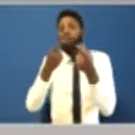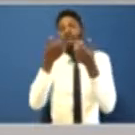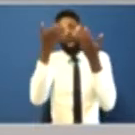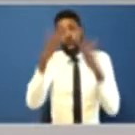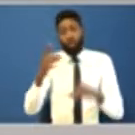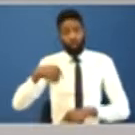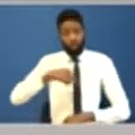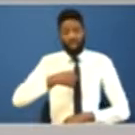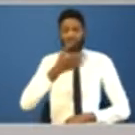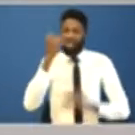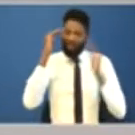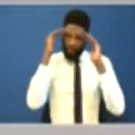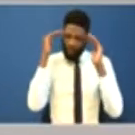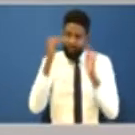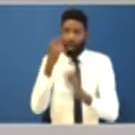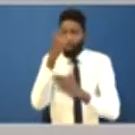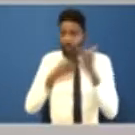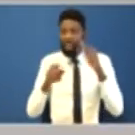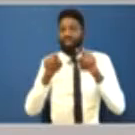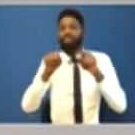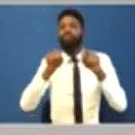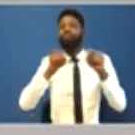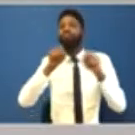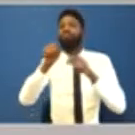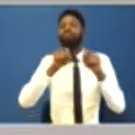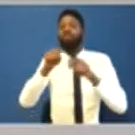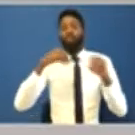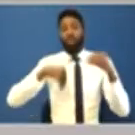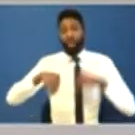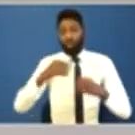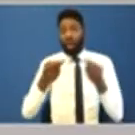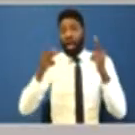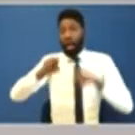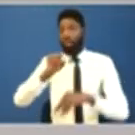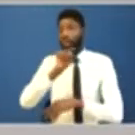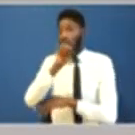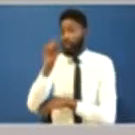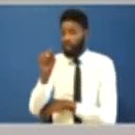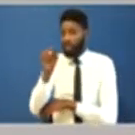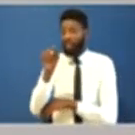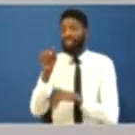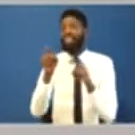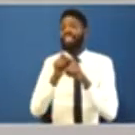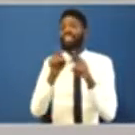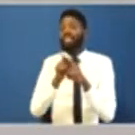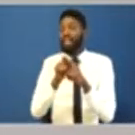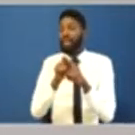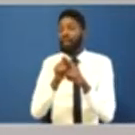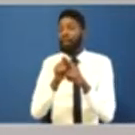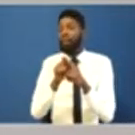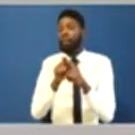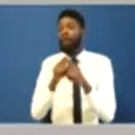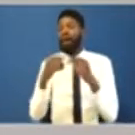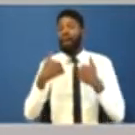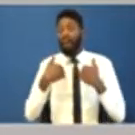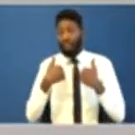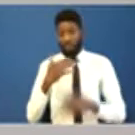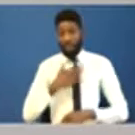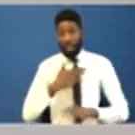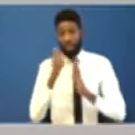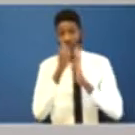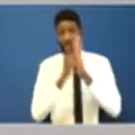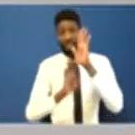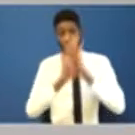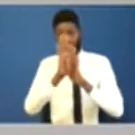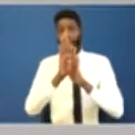on regulating the corruption that does take place and this is why a huge part of my manifesto dictates how we should